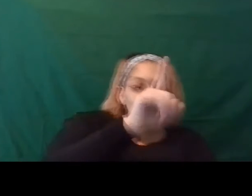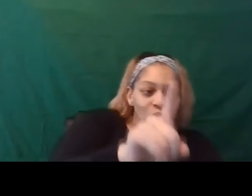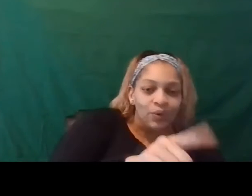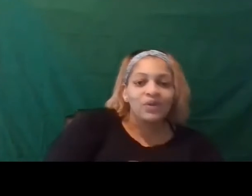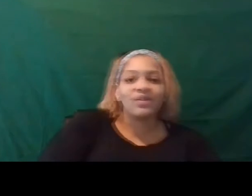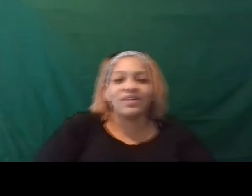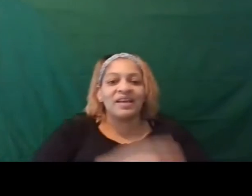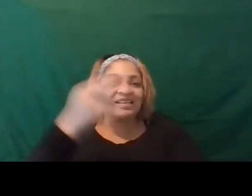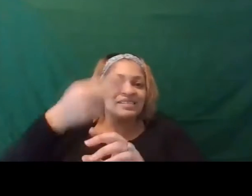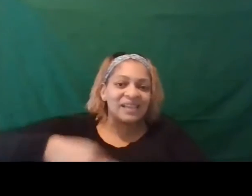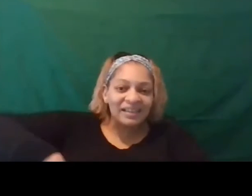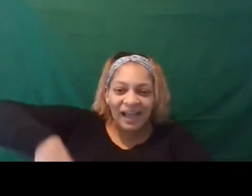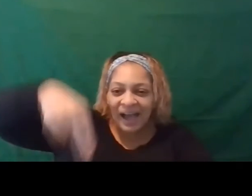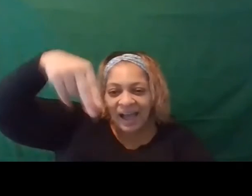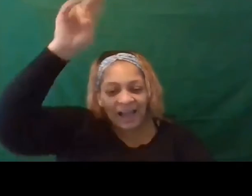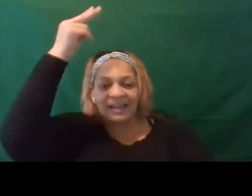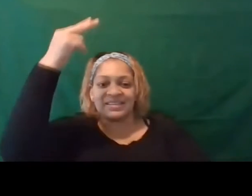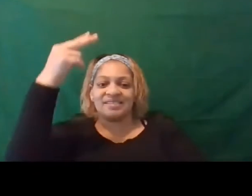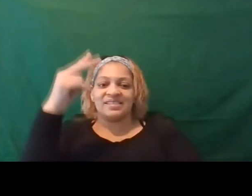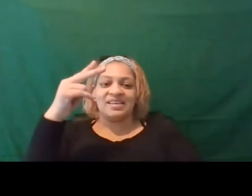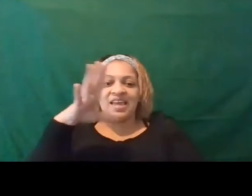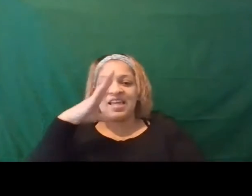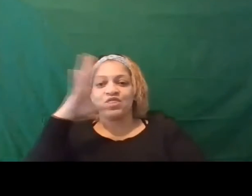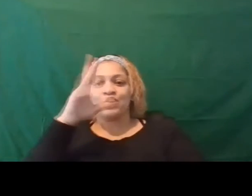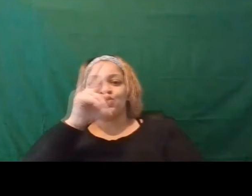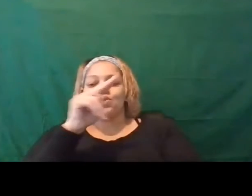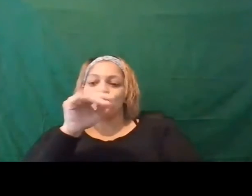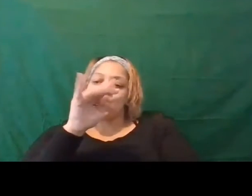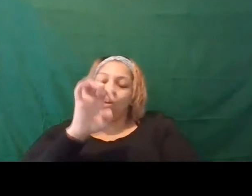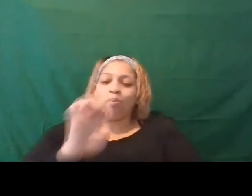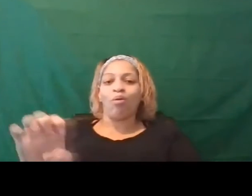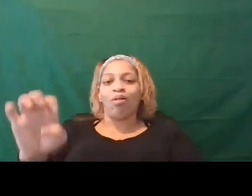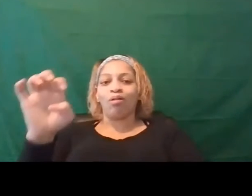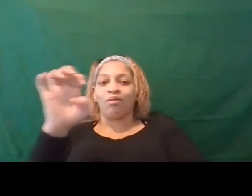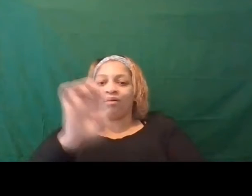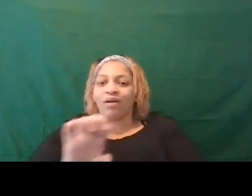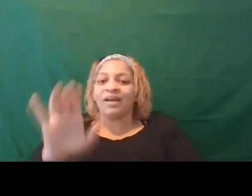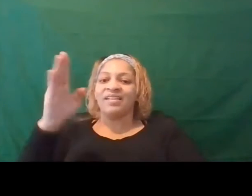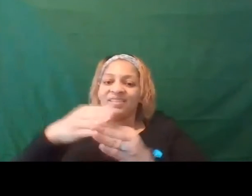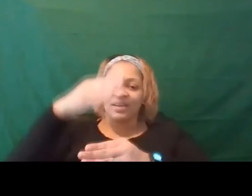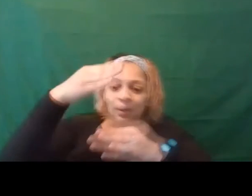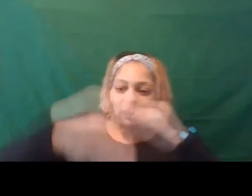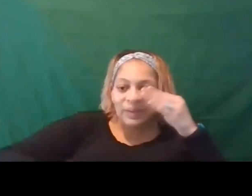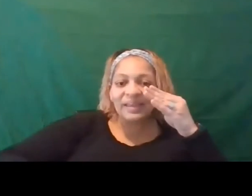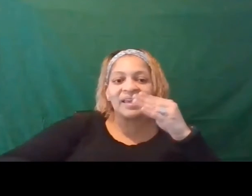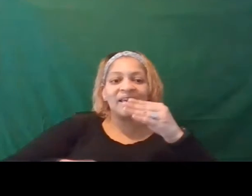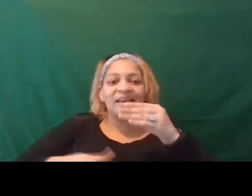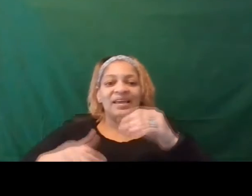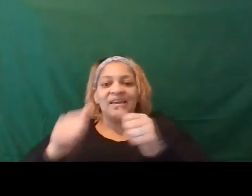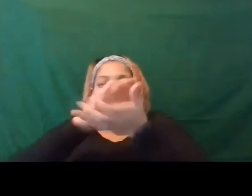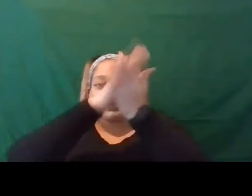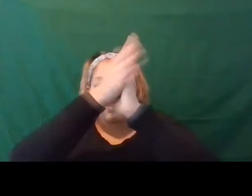most noble, is the most complete, the most peaceful, that person